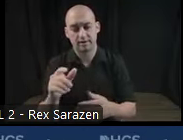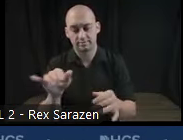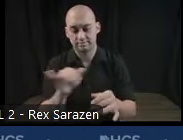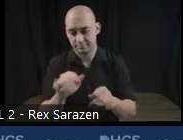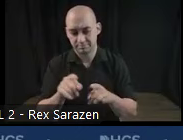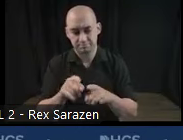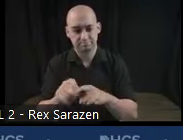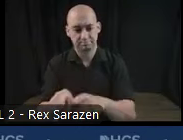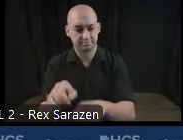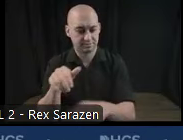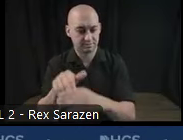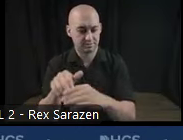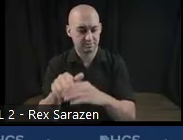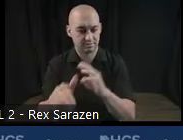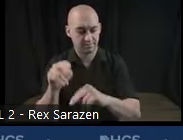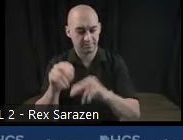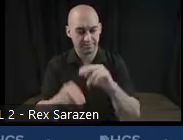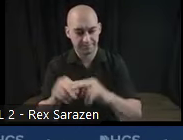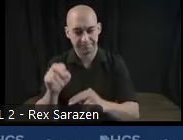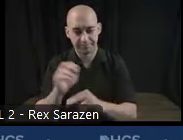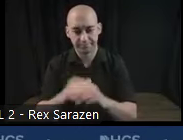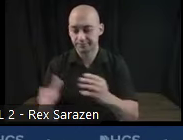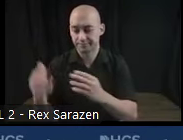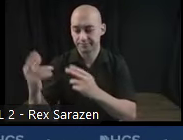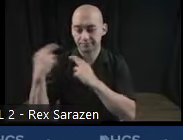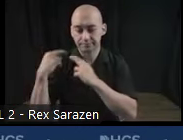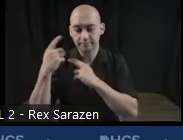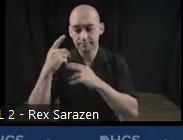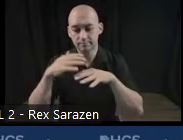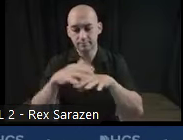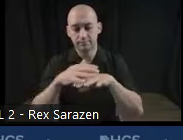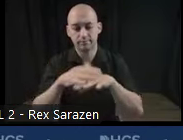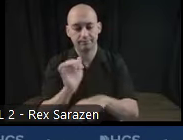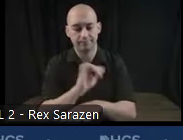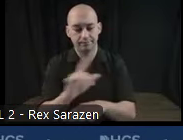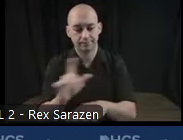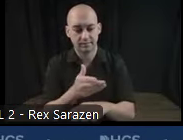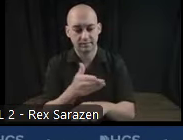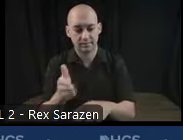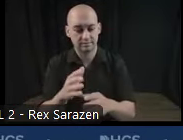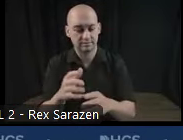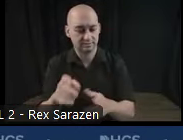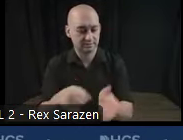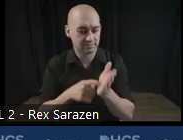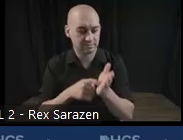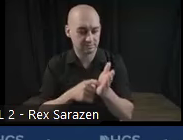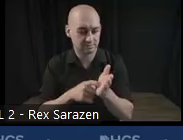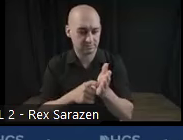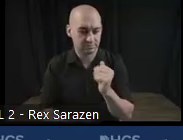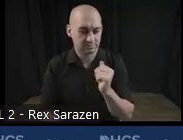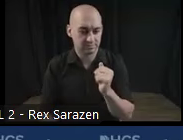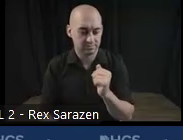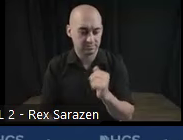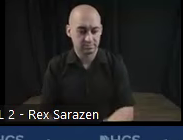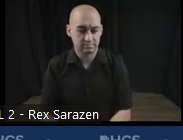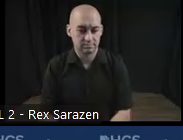facilities. Additionally, they are also responsible for coordinating any moves that are necessary. And here, this first slide is just displays